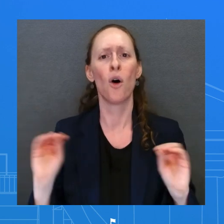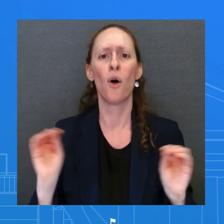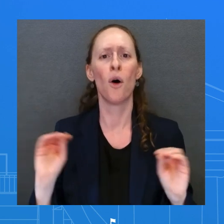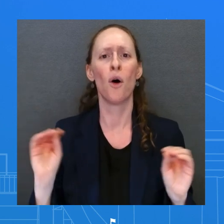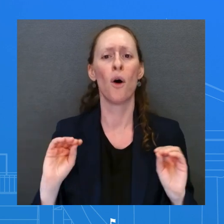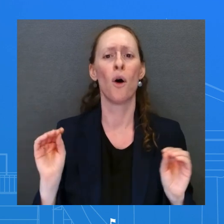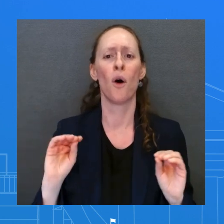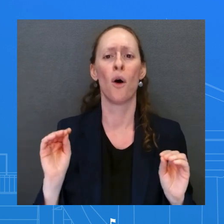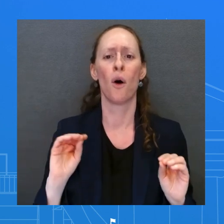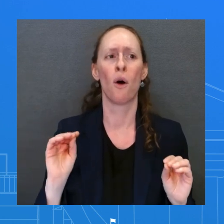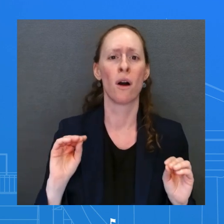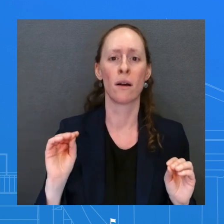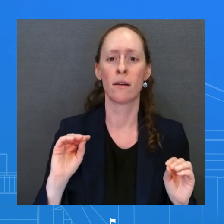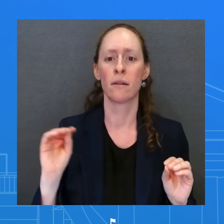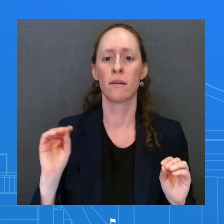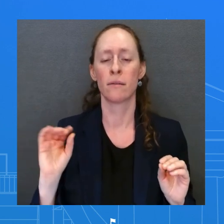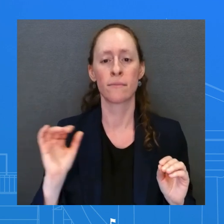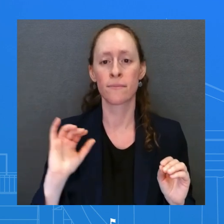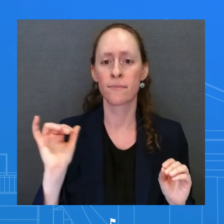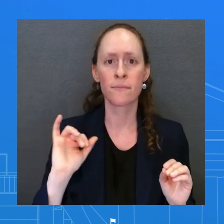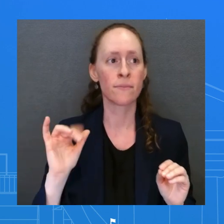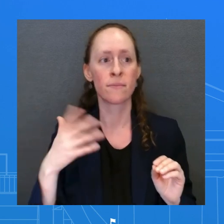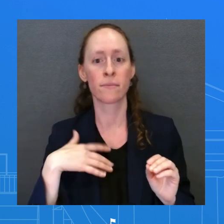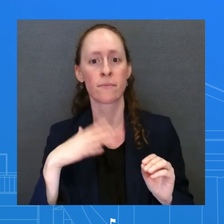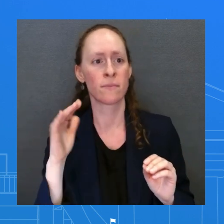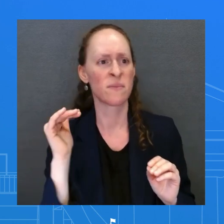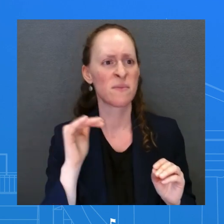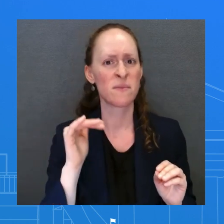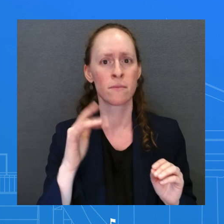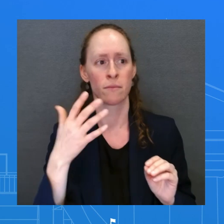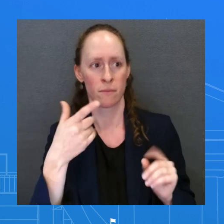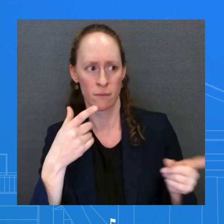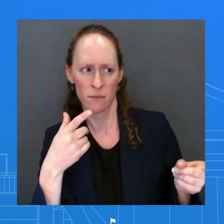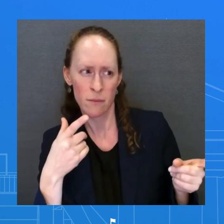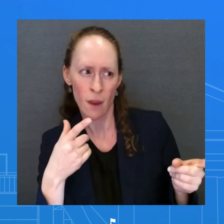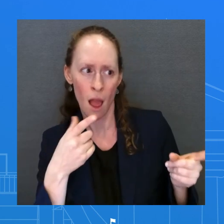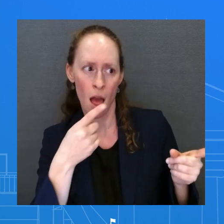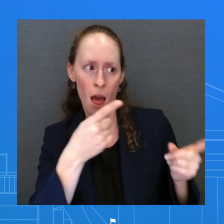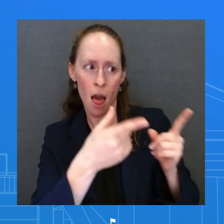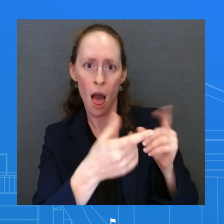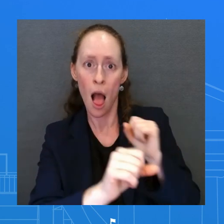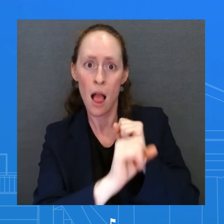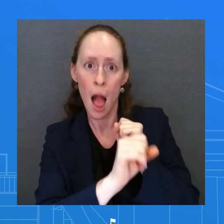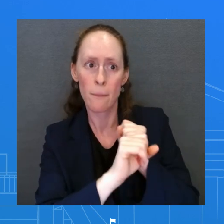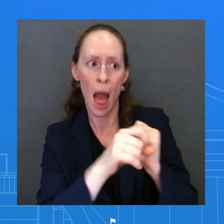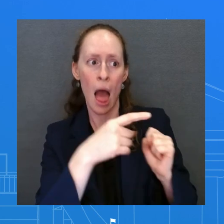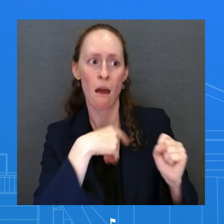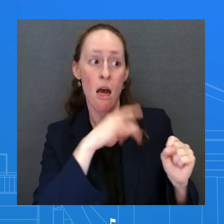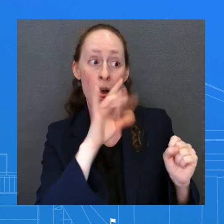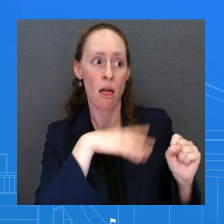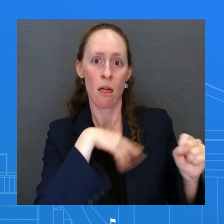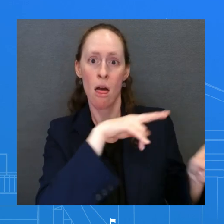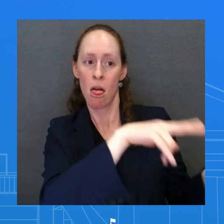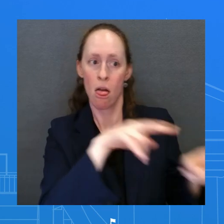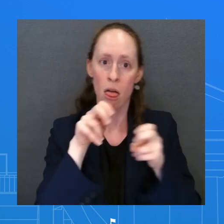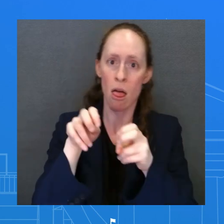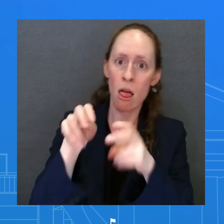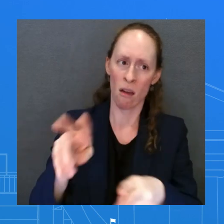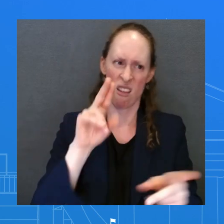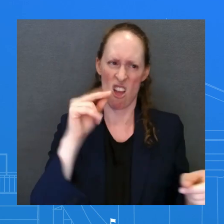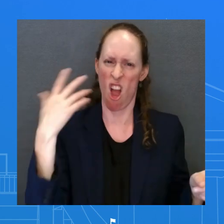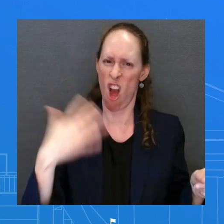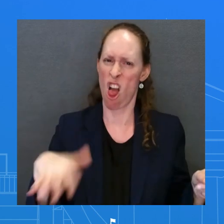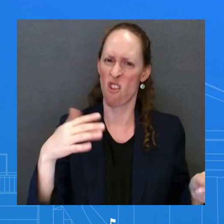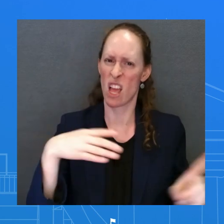and have not done that. And so that will continue to be the case. And again, this is being reviewed. There's a conversation that's